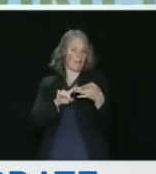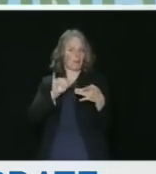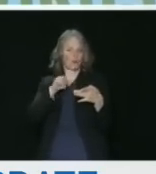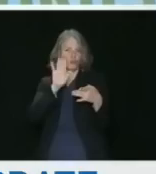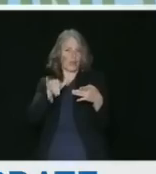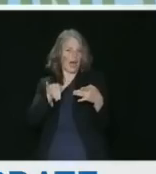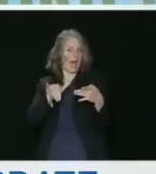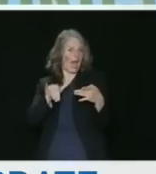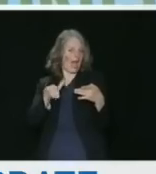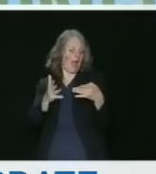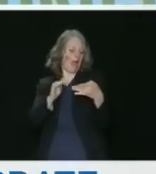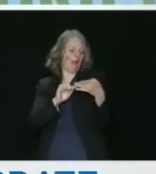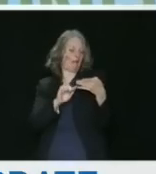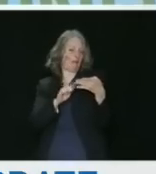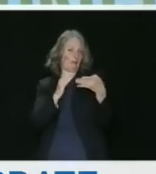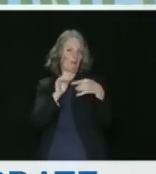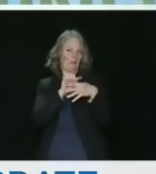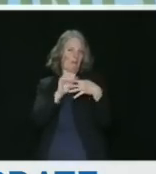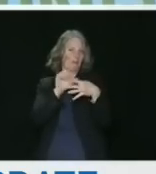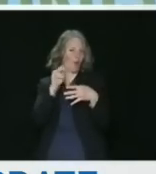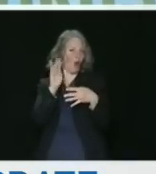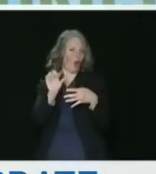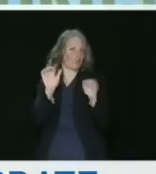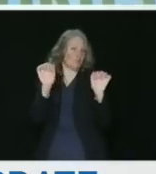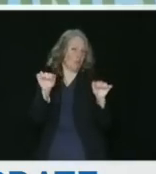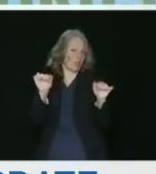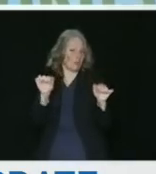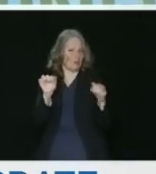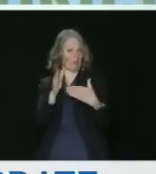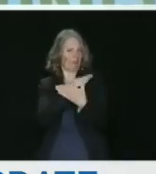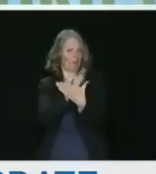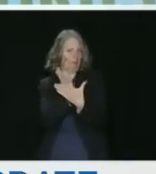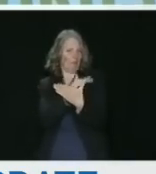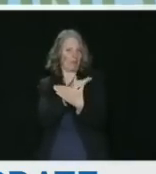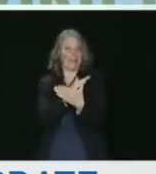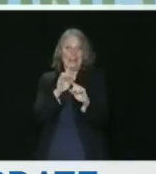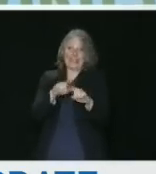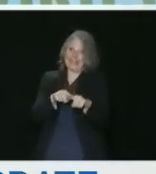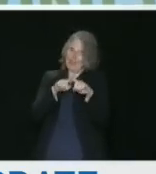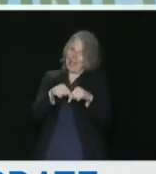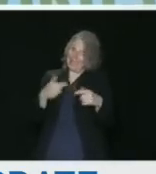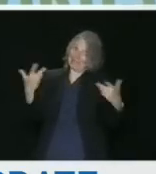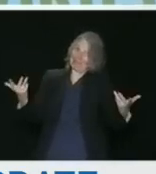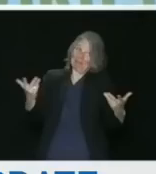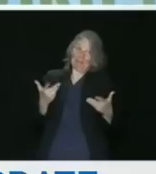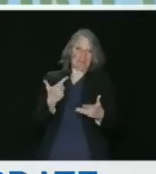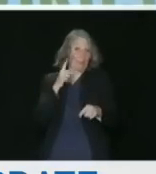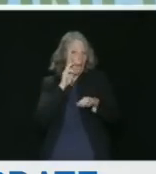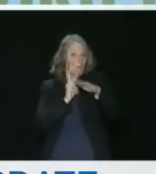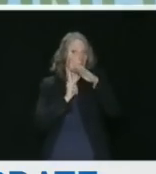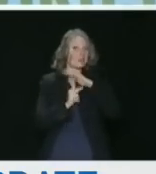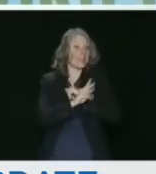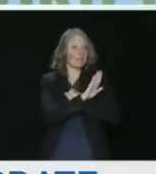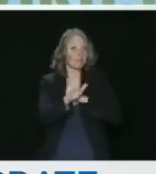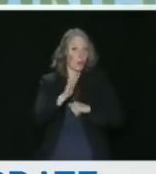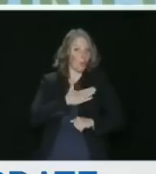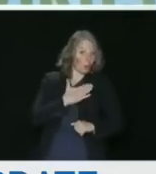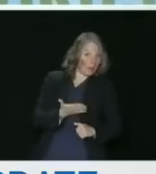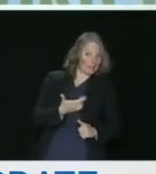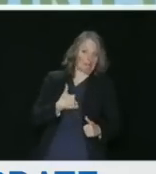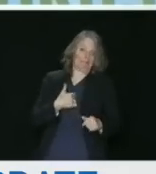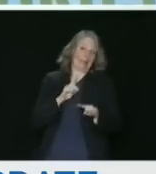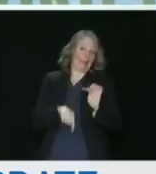mid-July to August kind of time frame. But it all depends, right? I can't. But when the vaccine